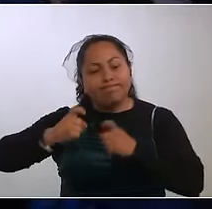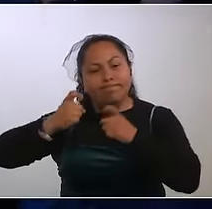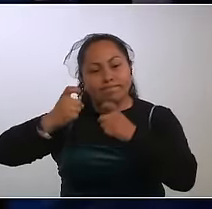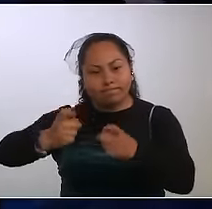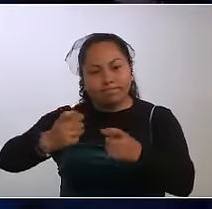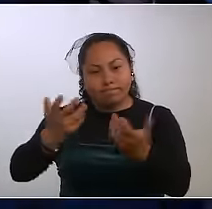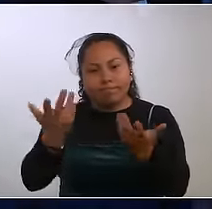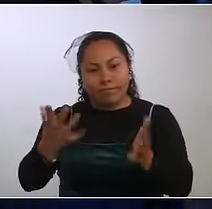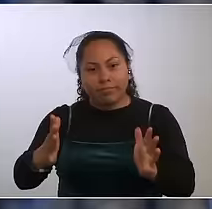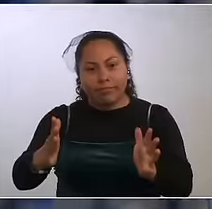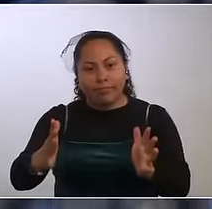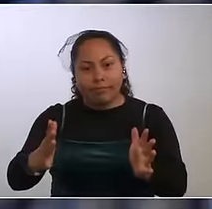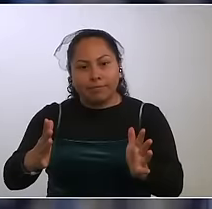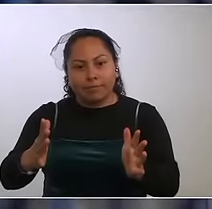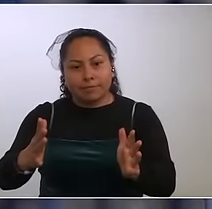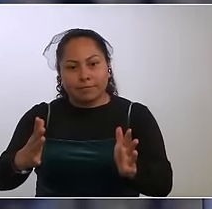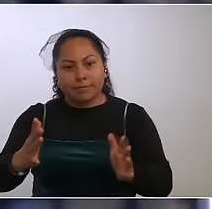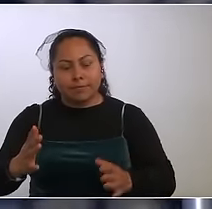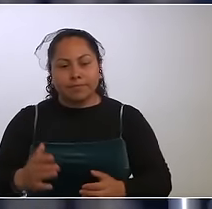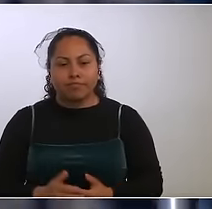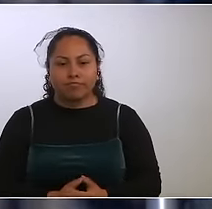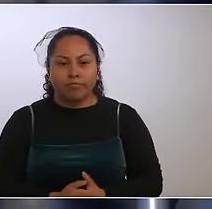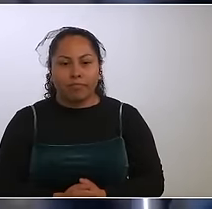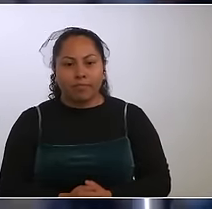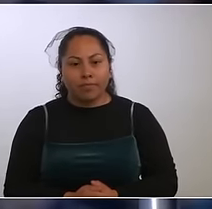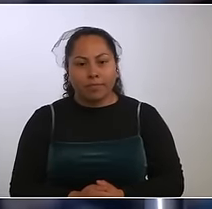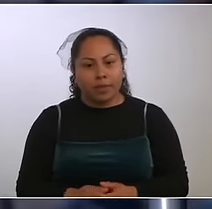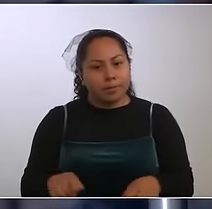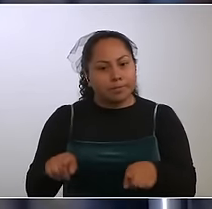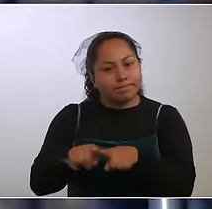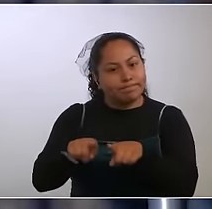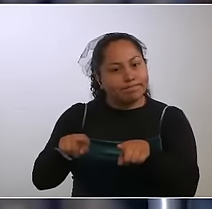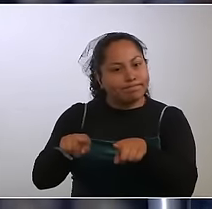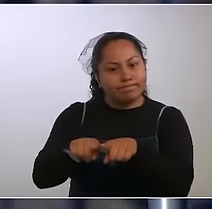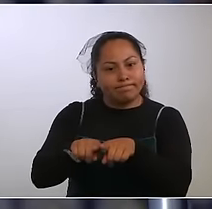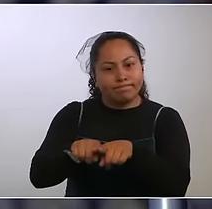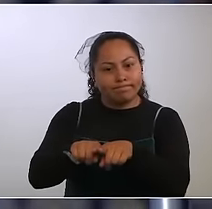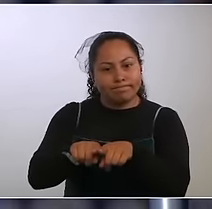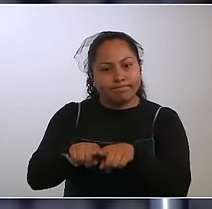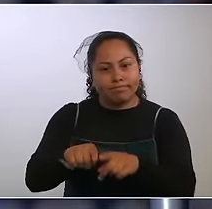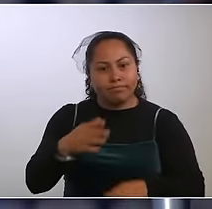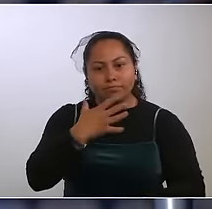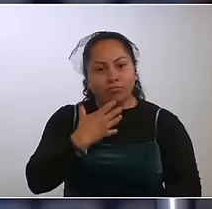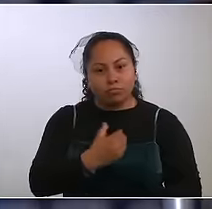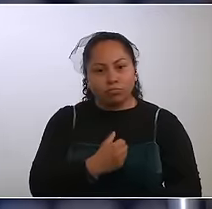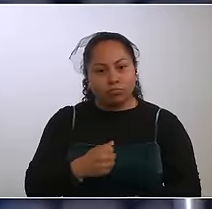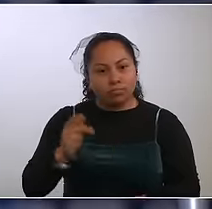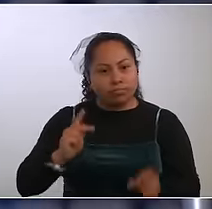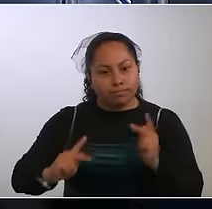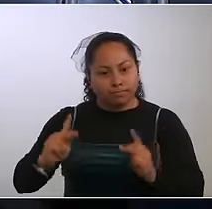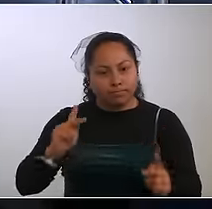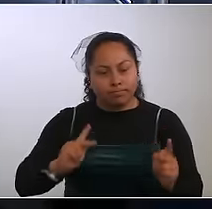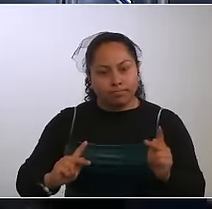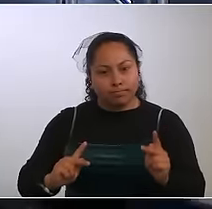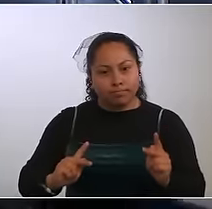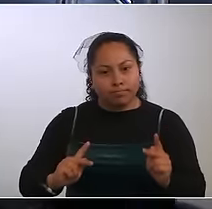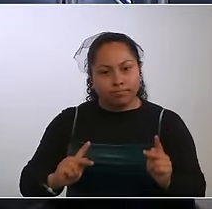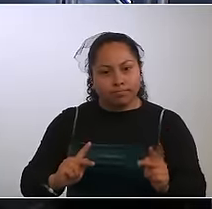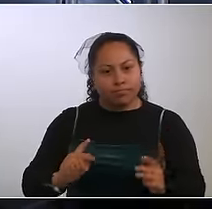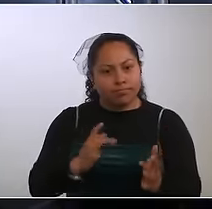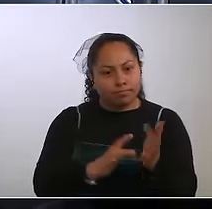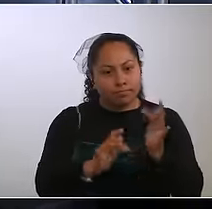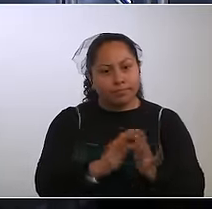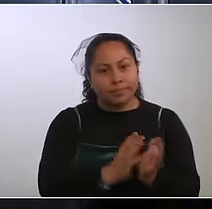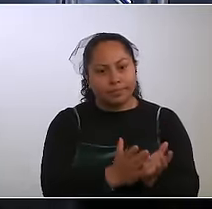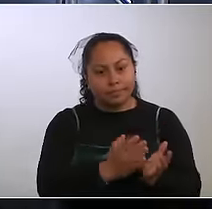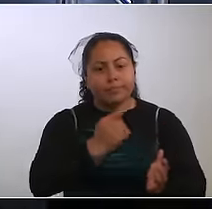las ancianas y en los ancianos. Here's what the Bible says. Your sons and your daughters shall prophesy.